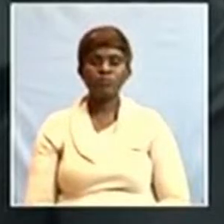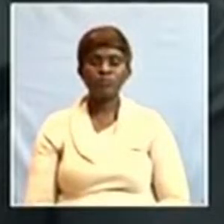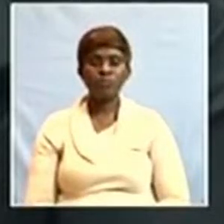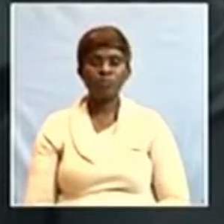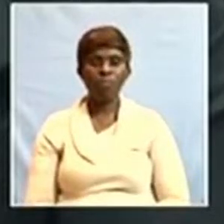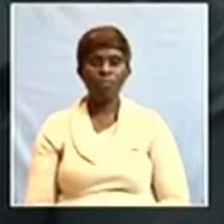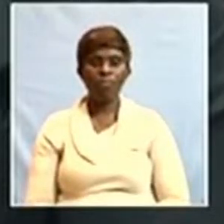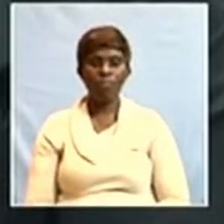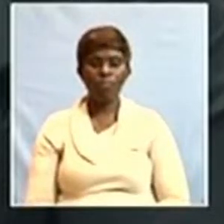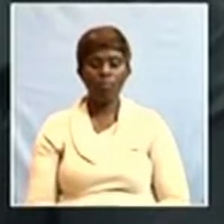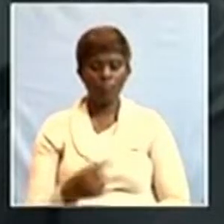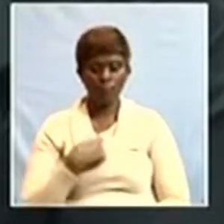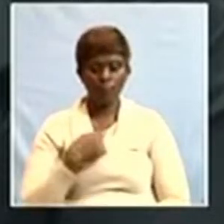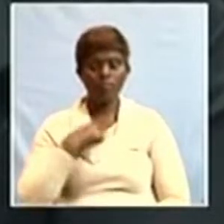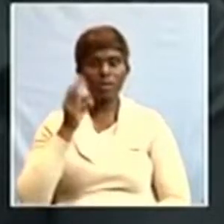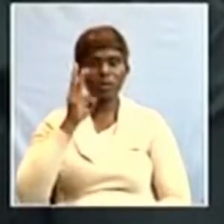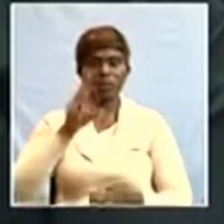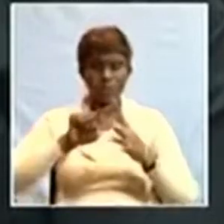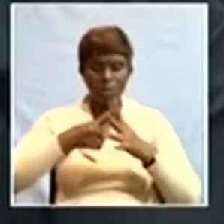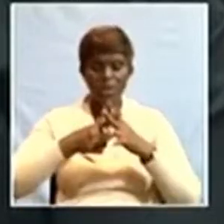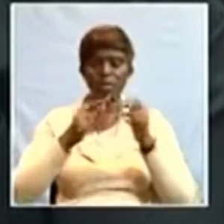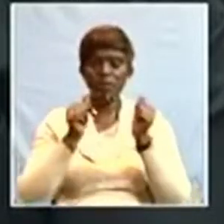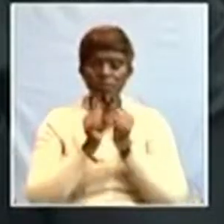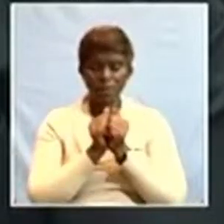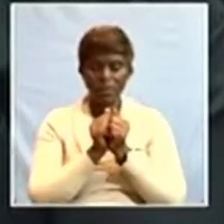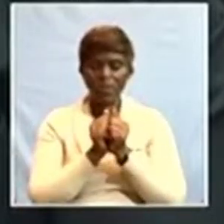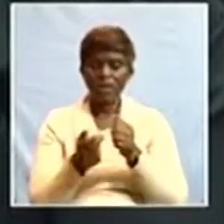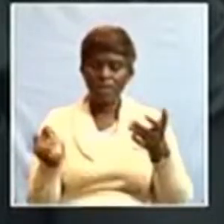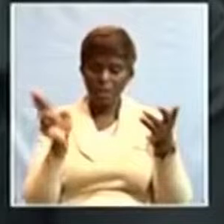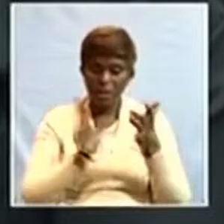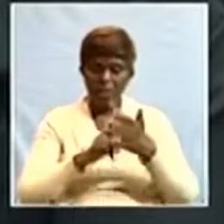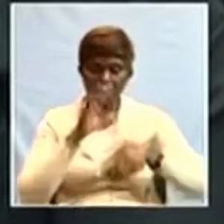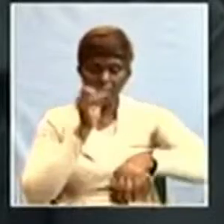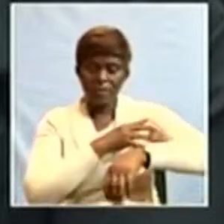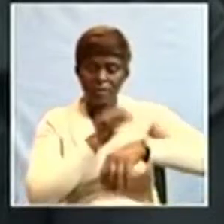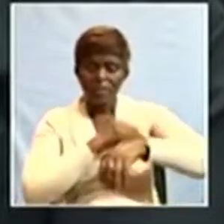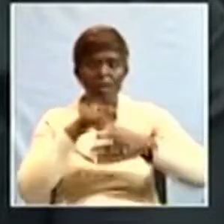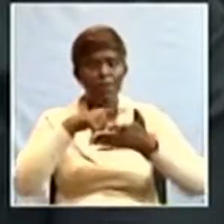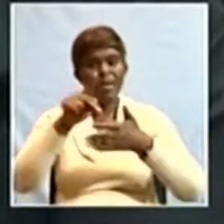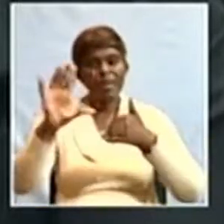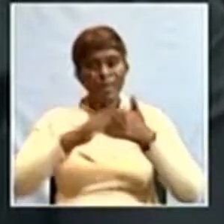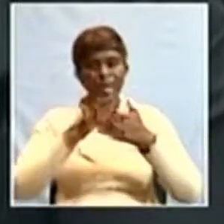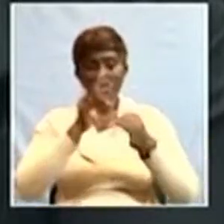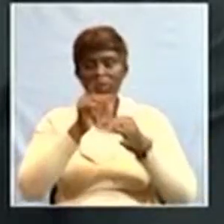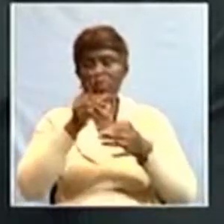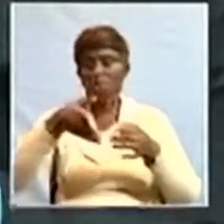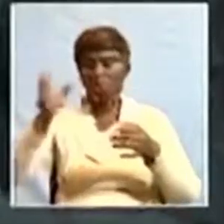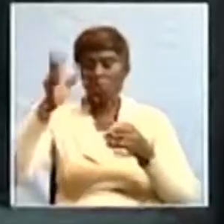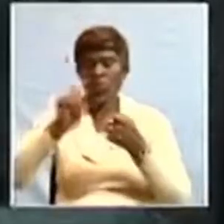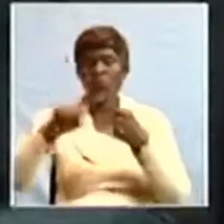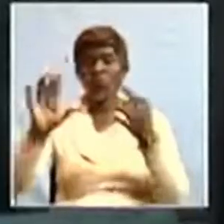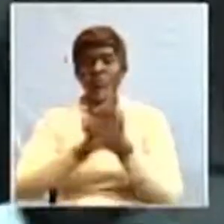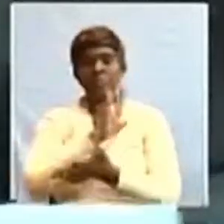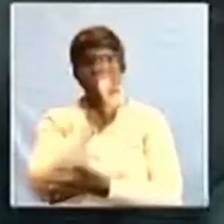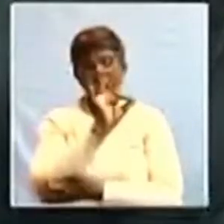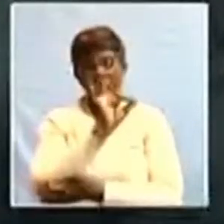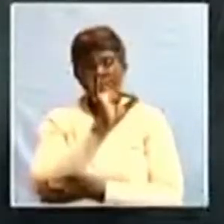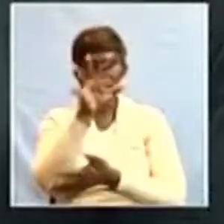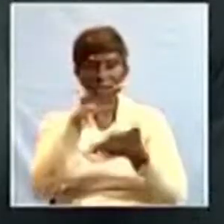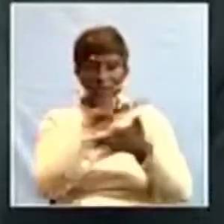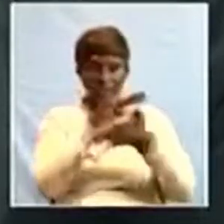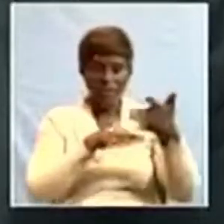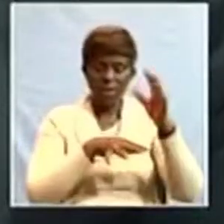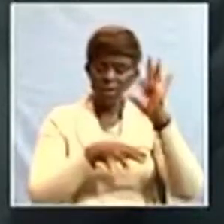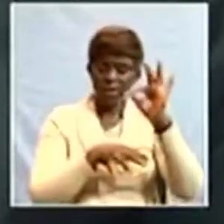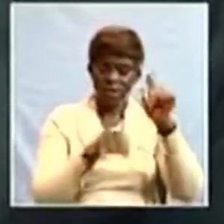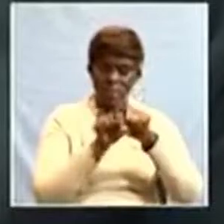Okay, I'll start with the reinvestment of paybacks. If you go to page 9, table 7, it